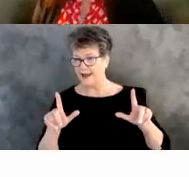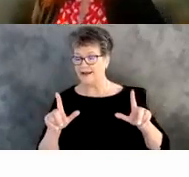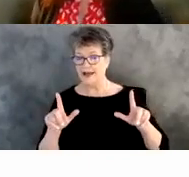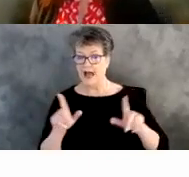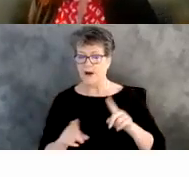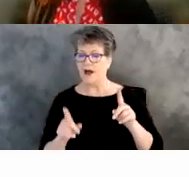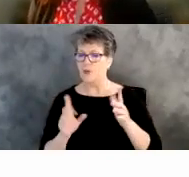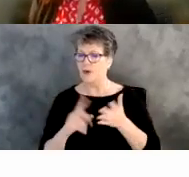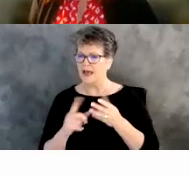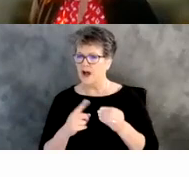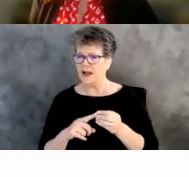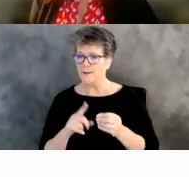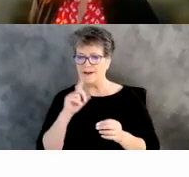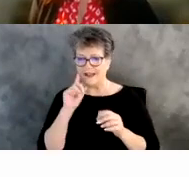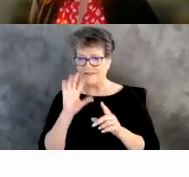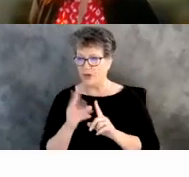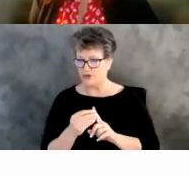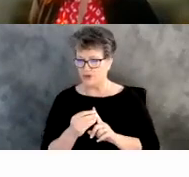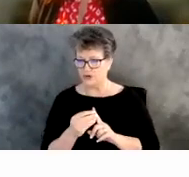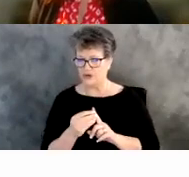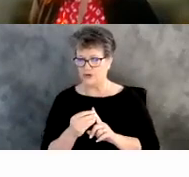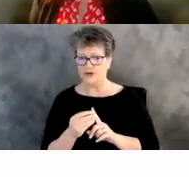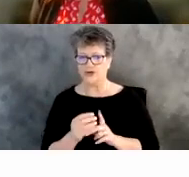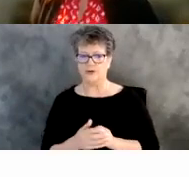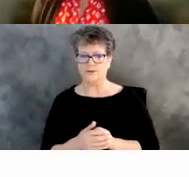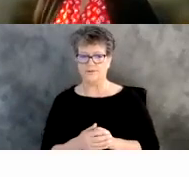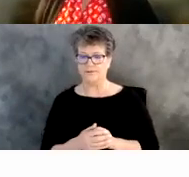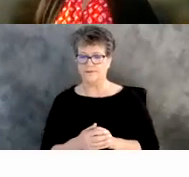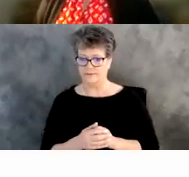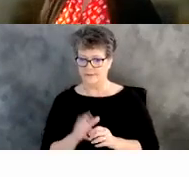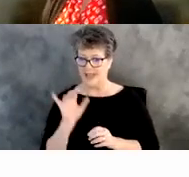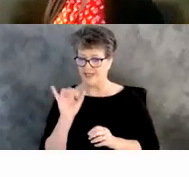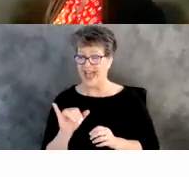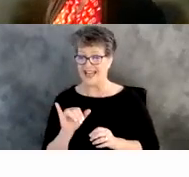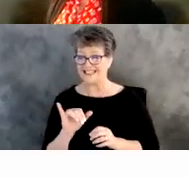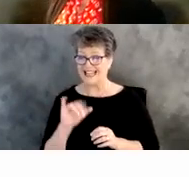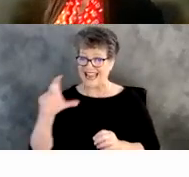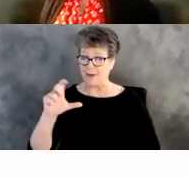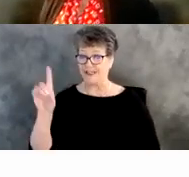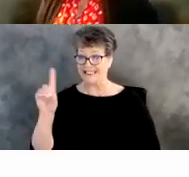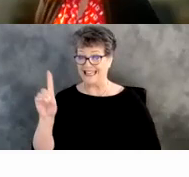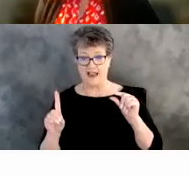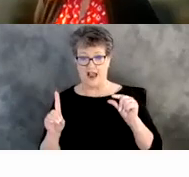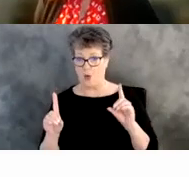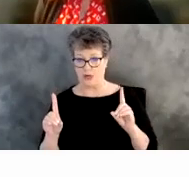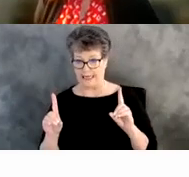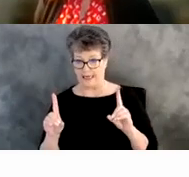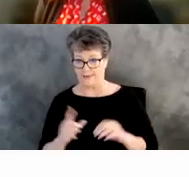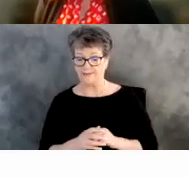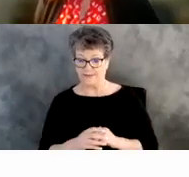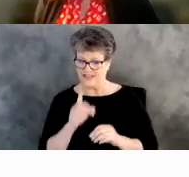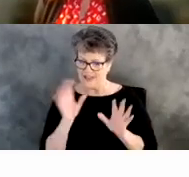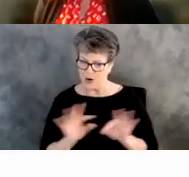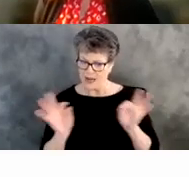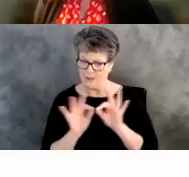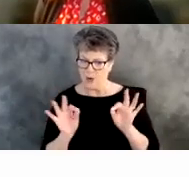talk about, deaf culture, that is a capital D instead of a lowercase d. And it's really important